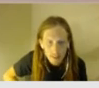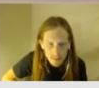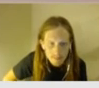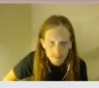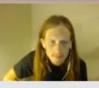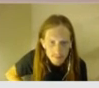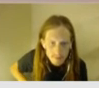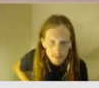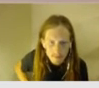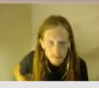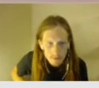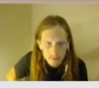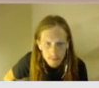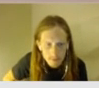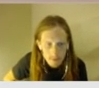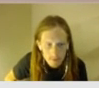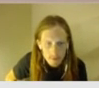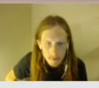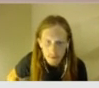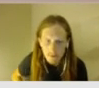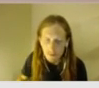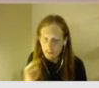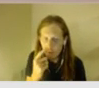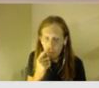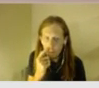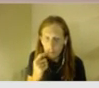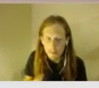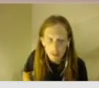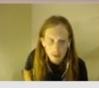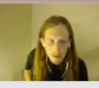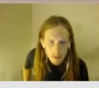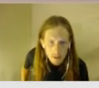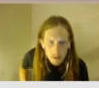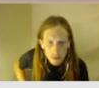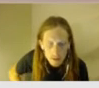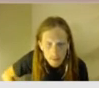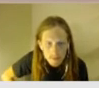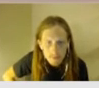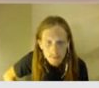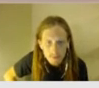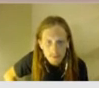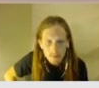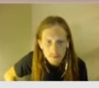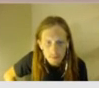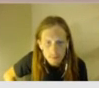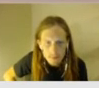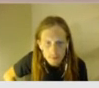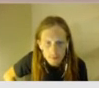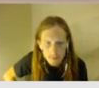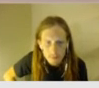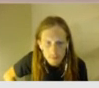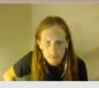voice to be heard. So I would like to be able to learn to shoot other genre, but still kind of make it my own. That